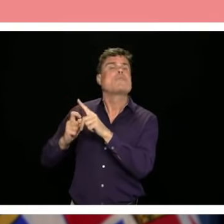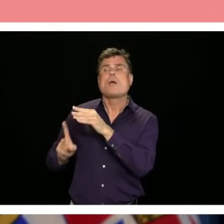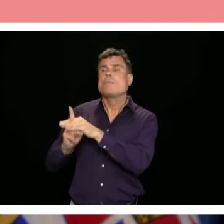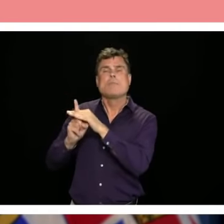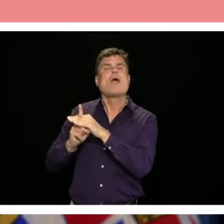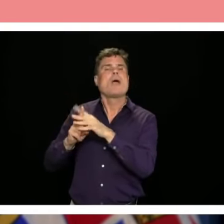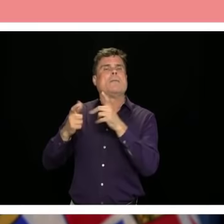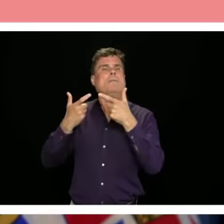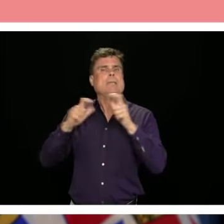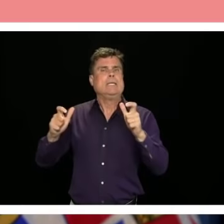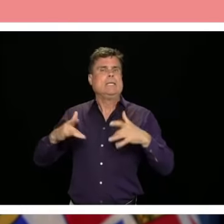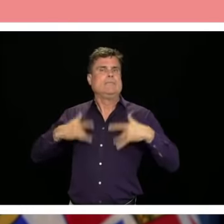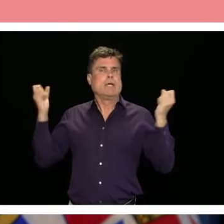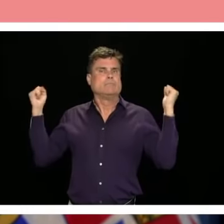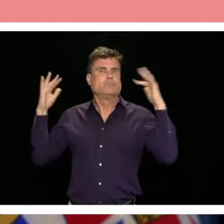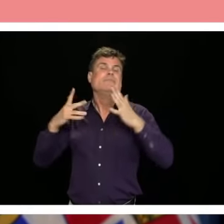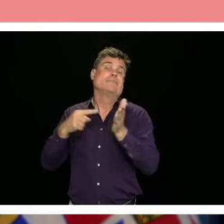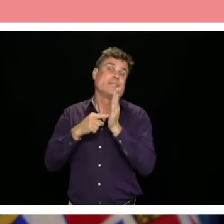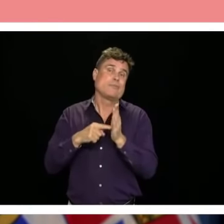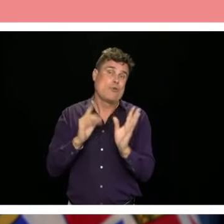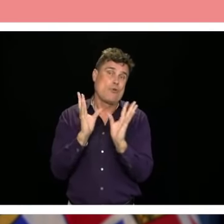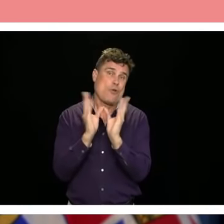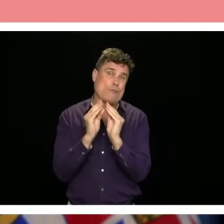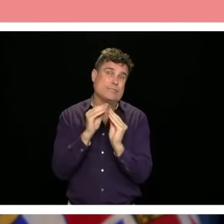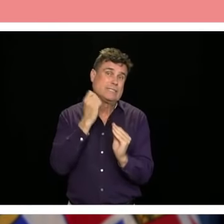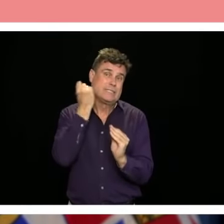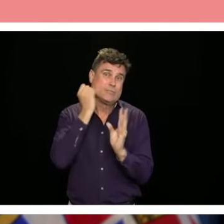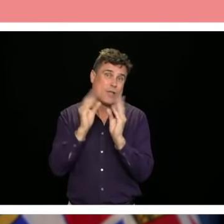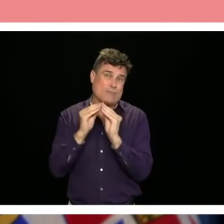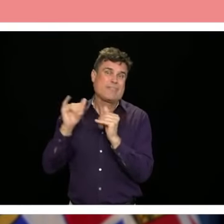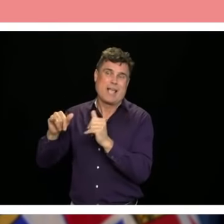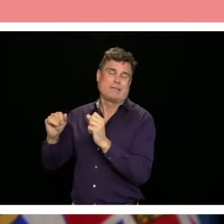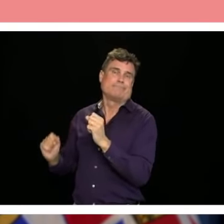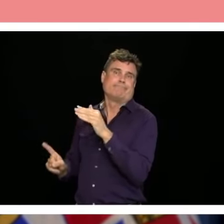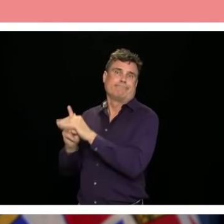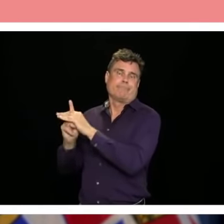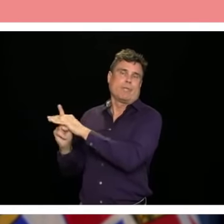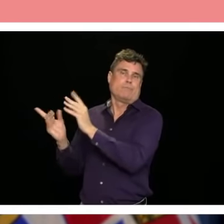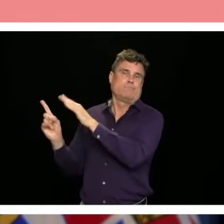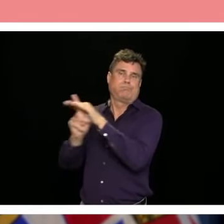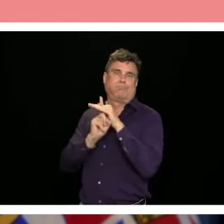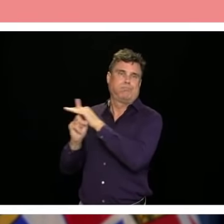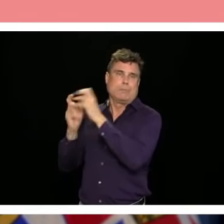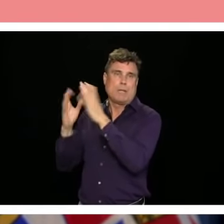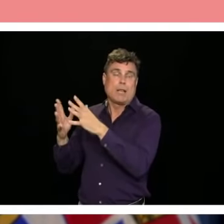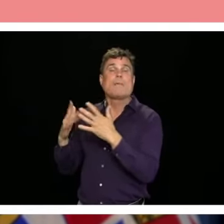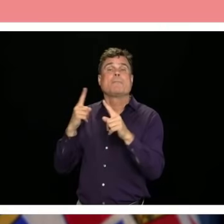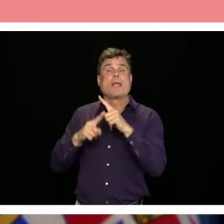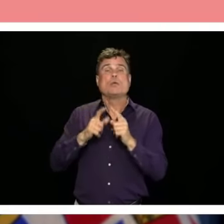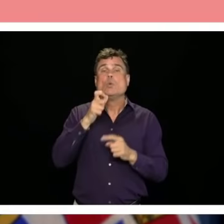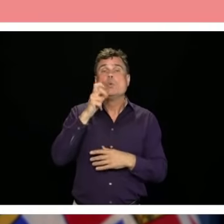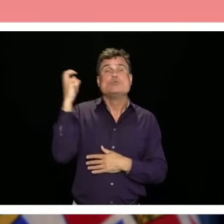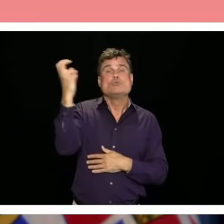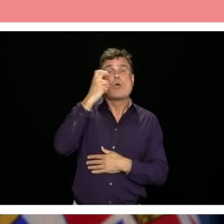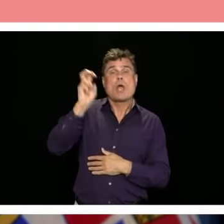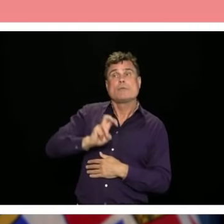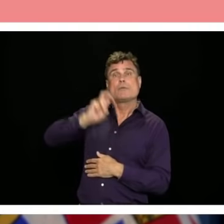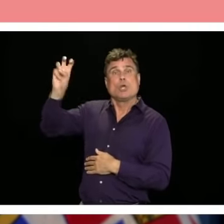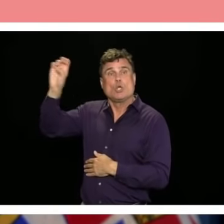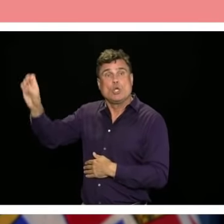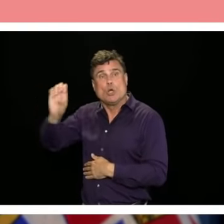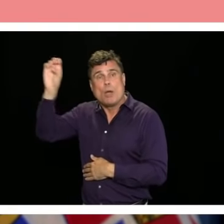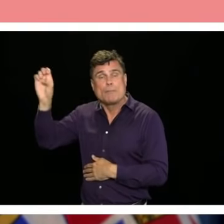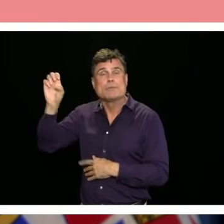the European ones are a combination. And again, the first part of it where we started to see dramatic increase